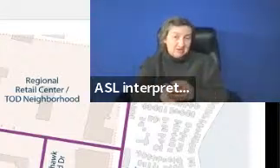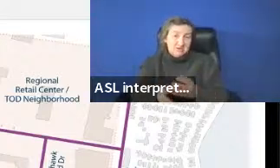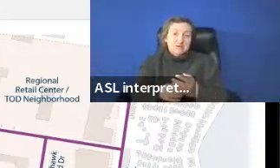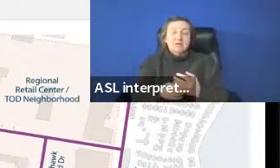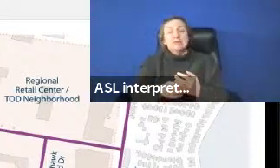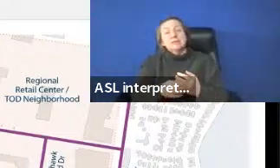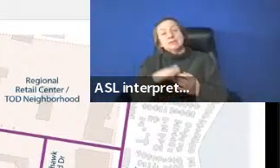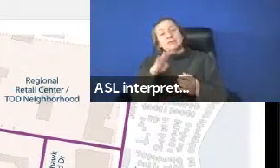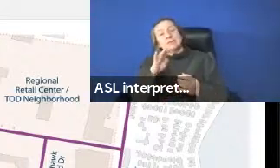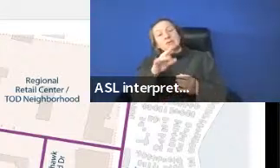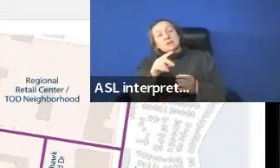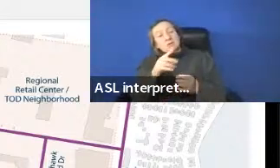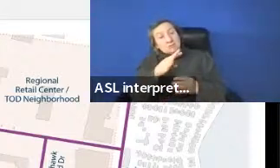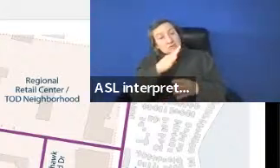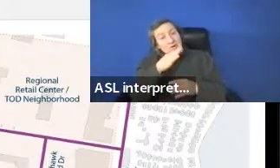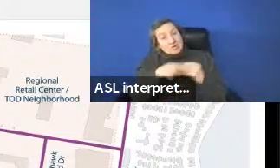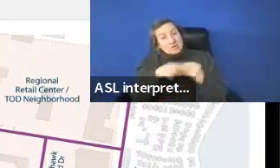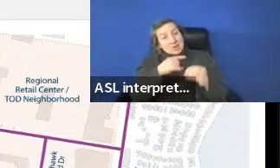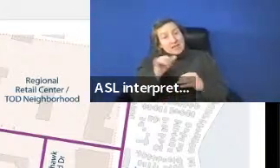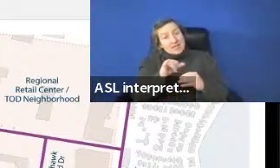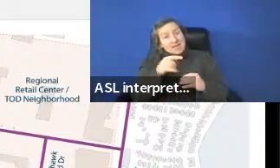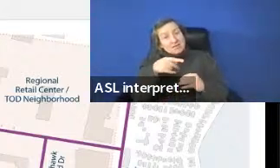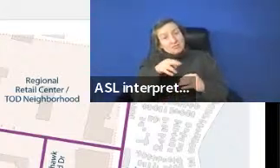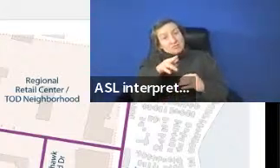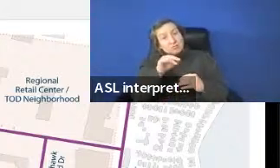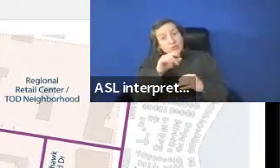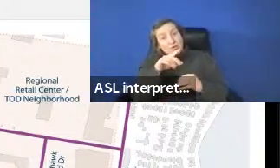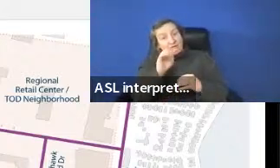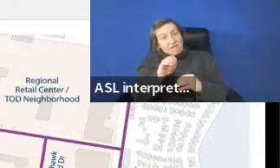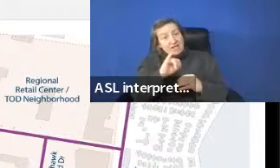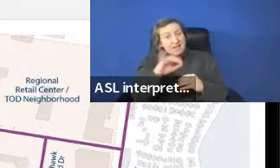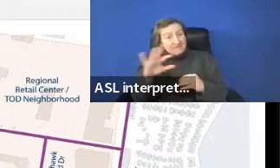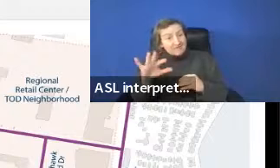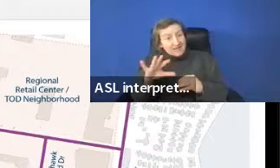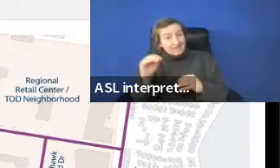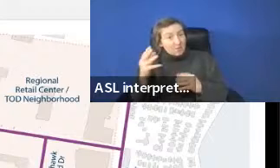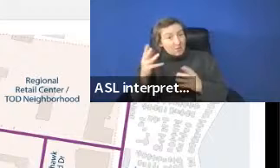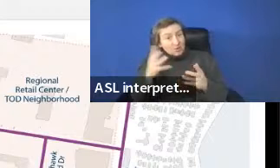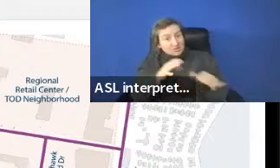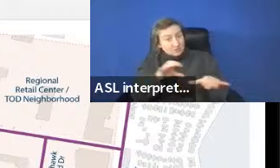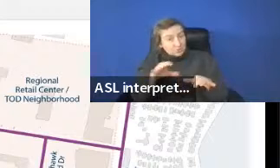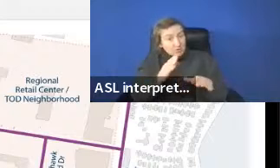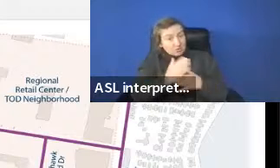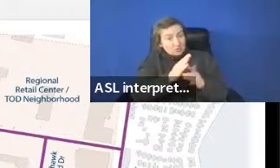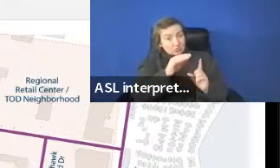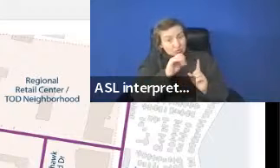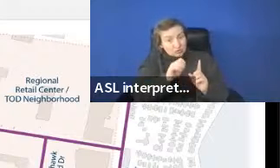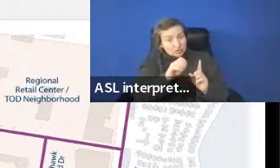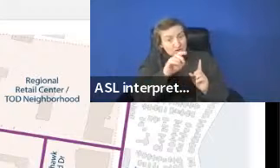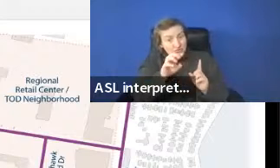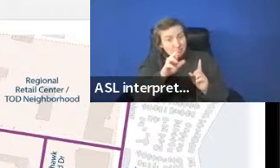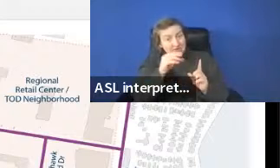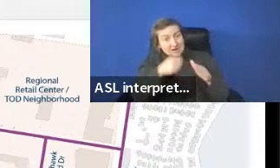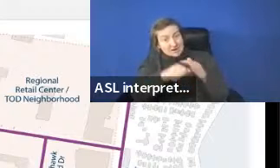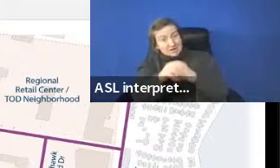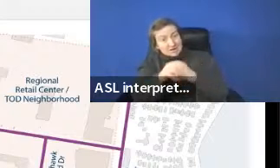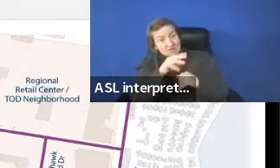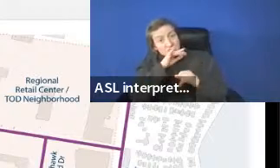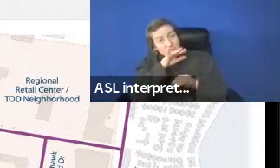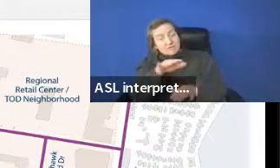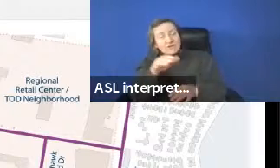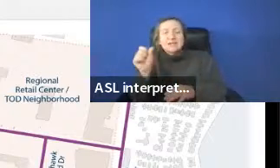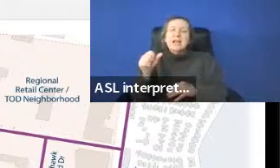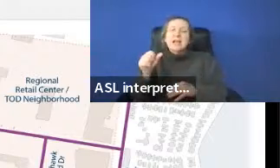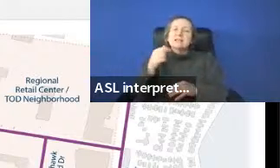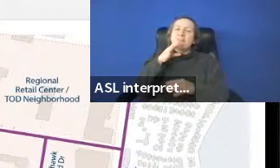I think, are you talking about like the profile of I-5 and what it's doing between Marine Drive and the river? Yeah, talking